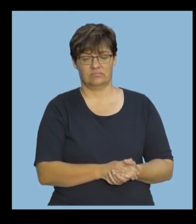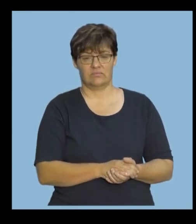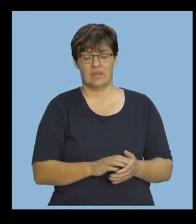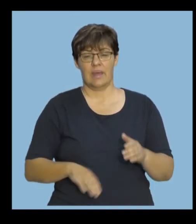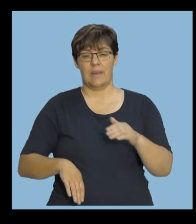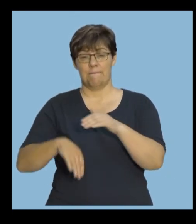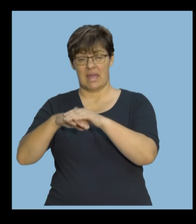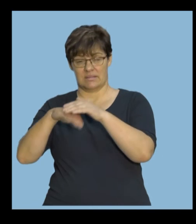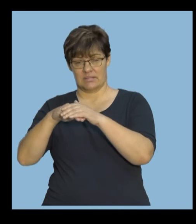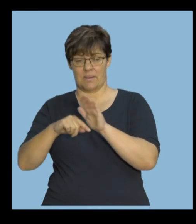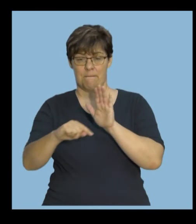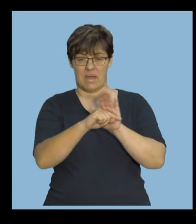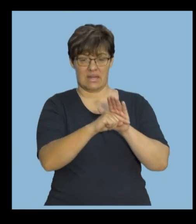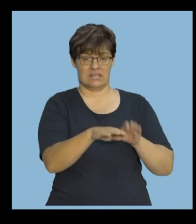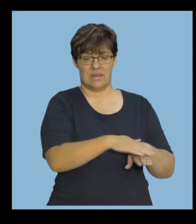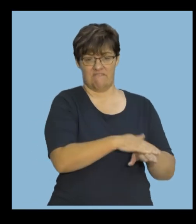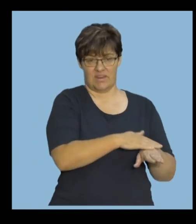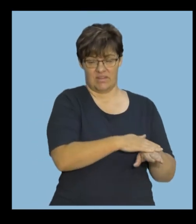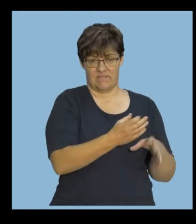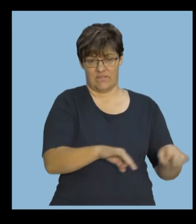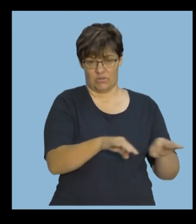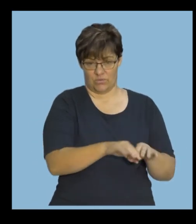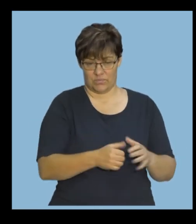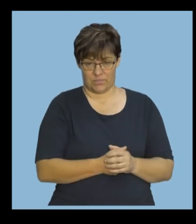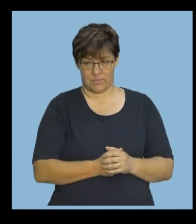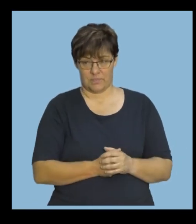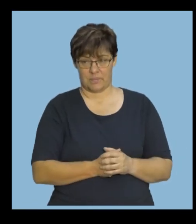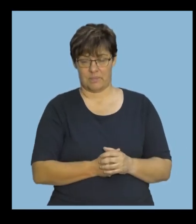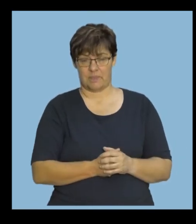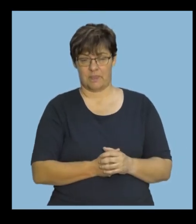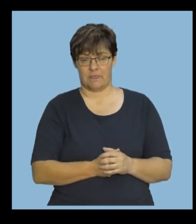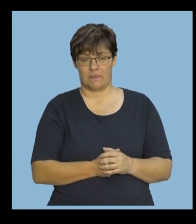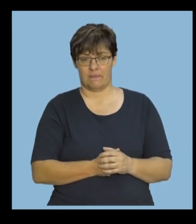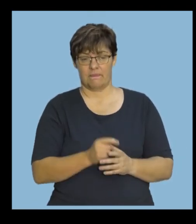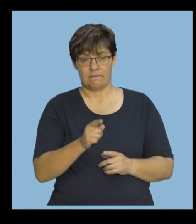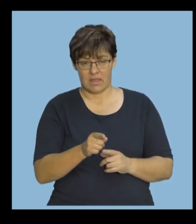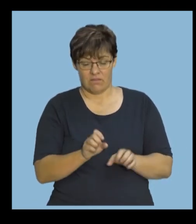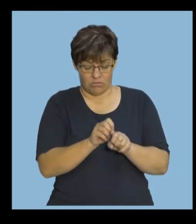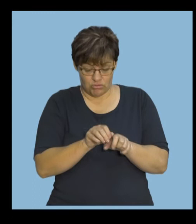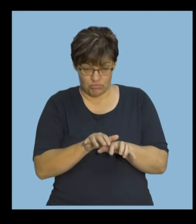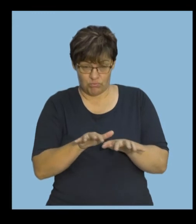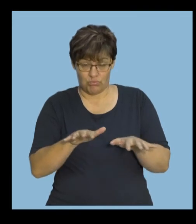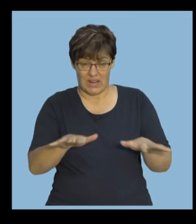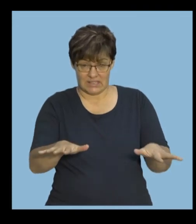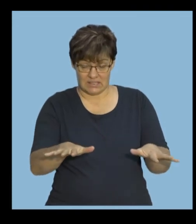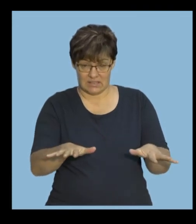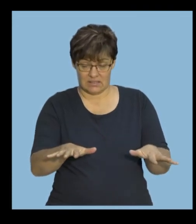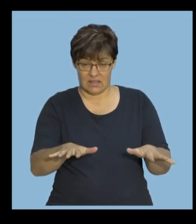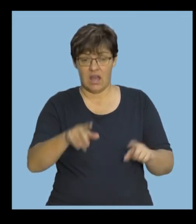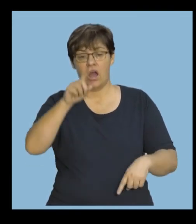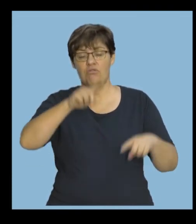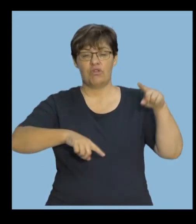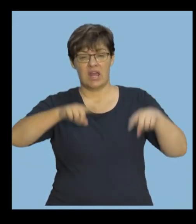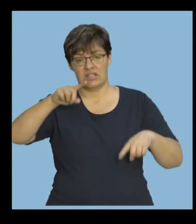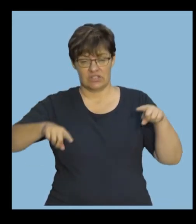the range is the maximum value minus the minimum value. Okay. If the scores are spread out,